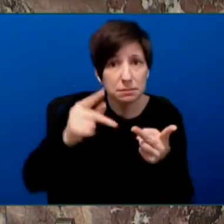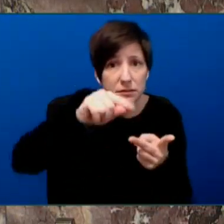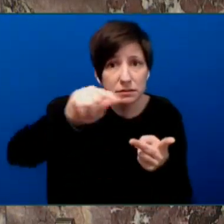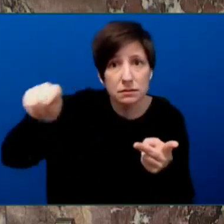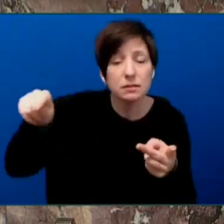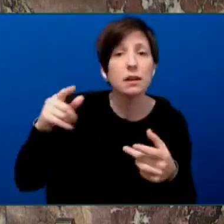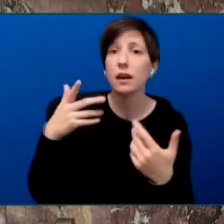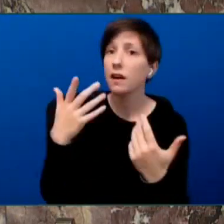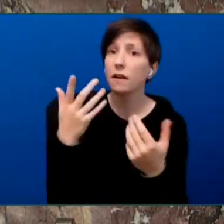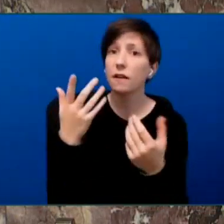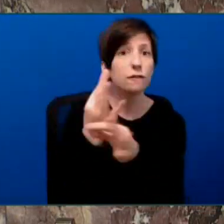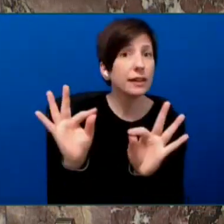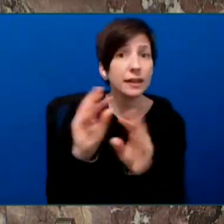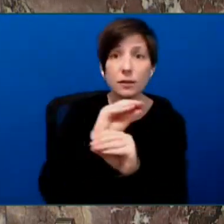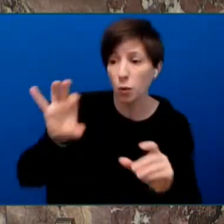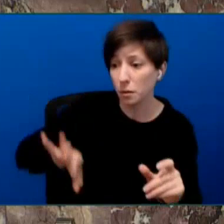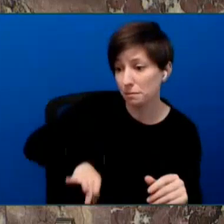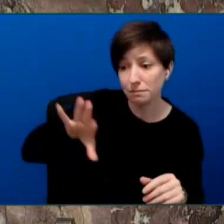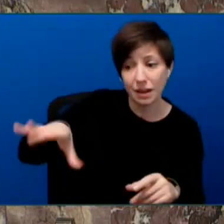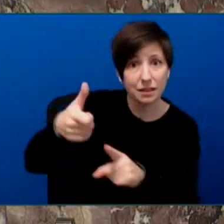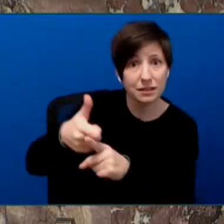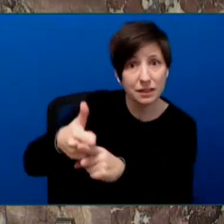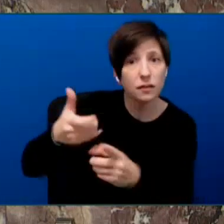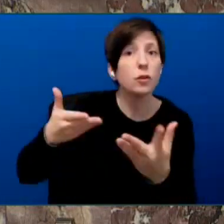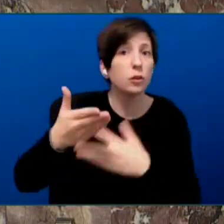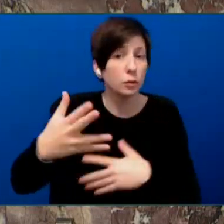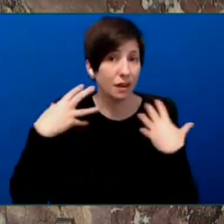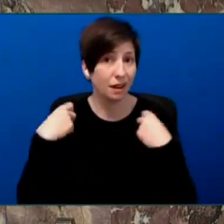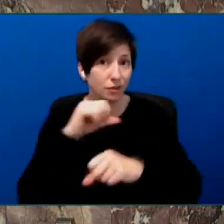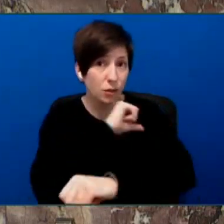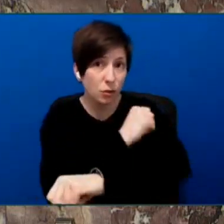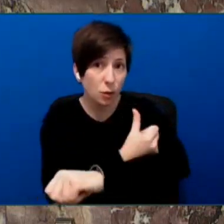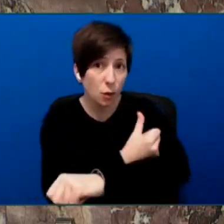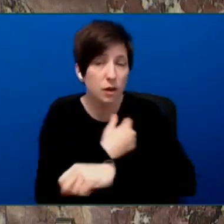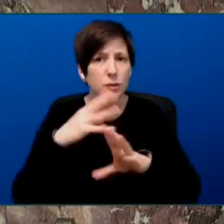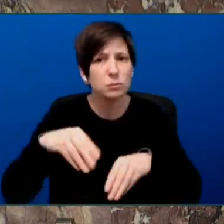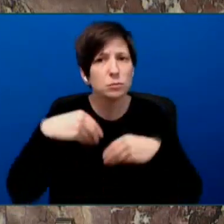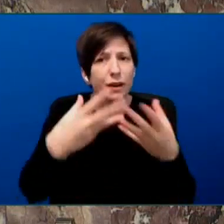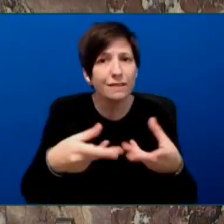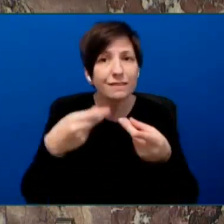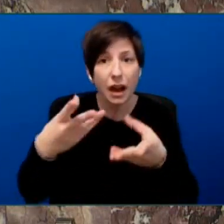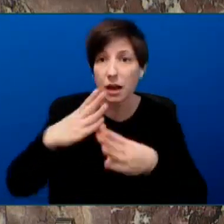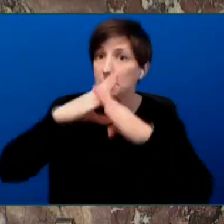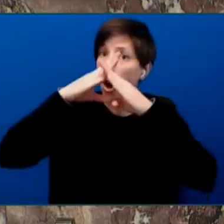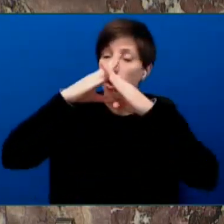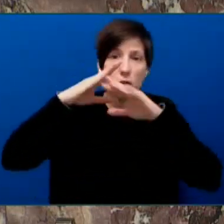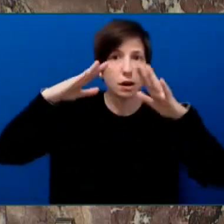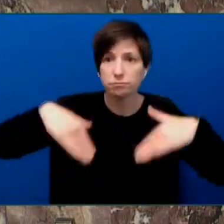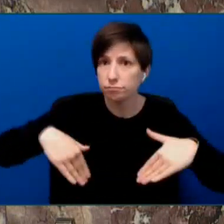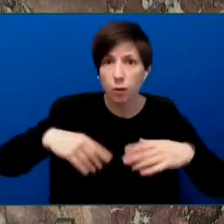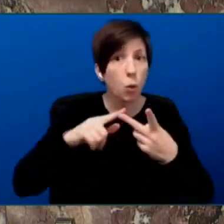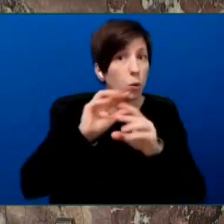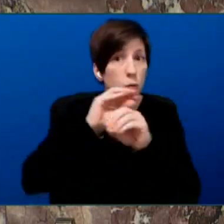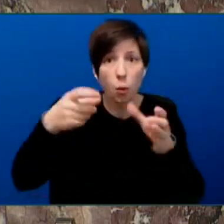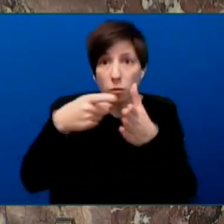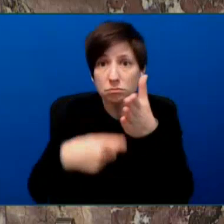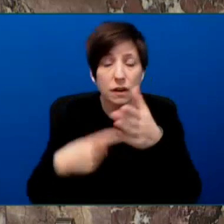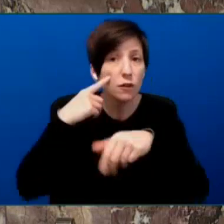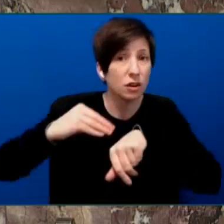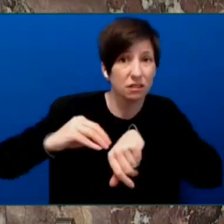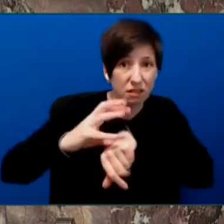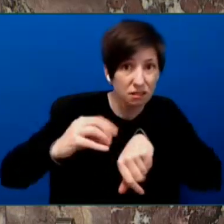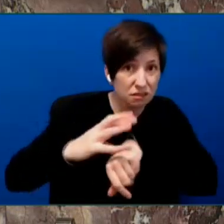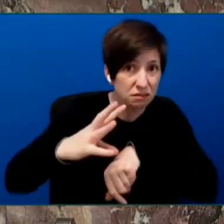again, are available through health authorities. We've introduced low barrier and sometimes no fee community counselling in order to